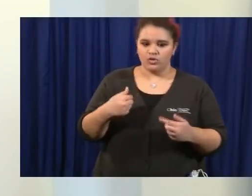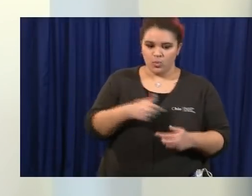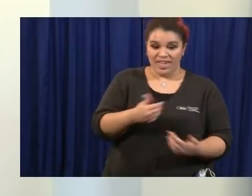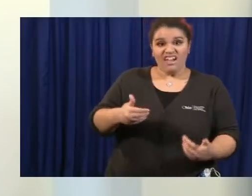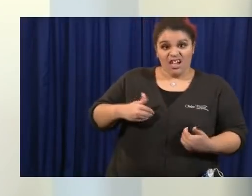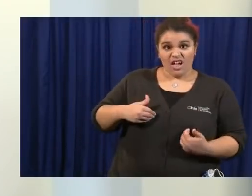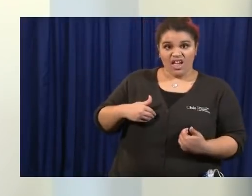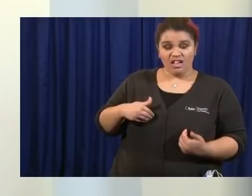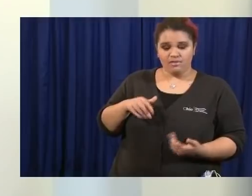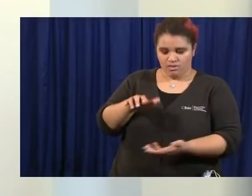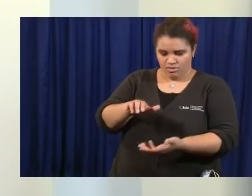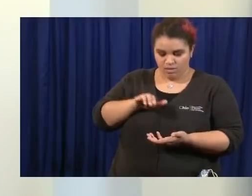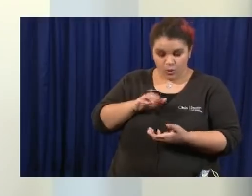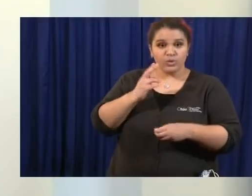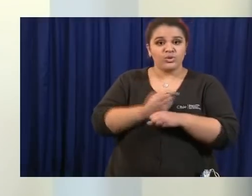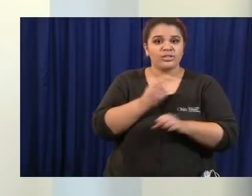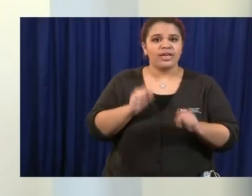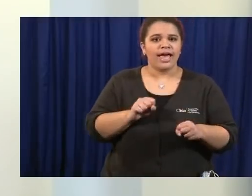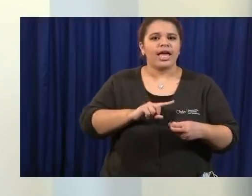circumstances should it be used?